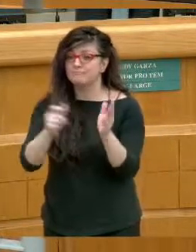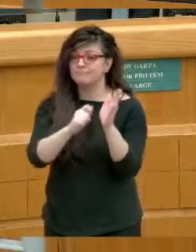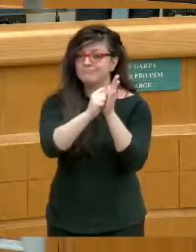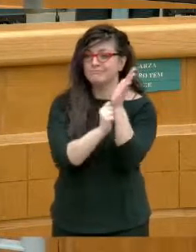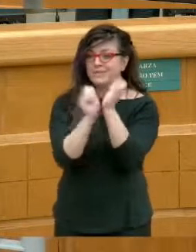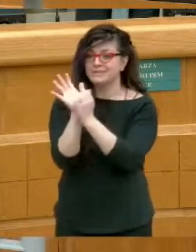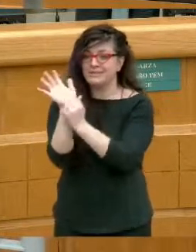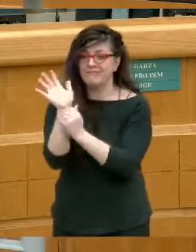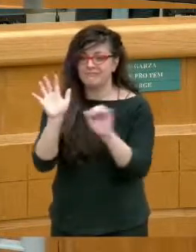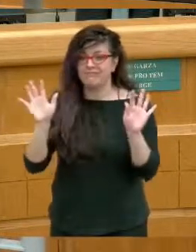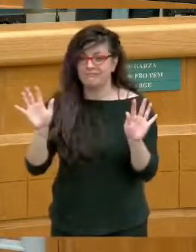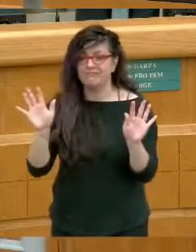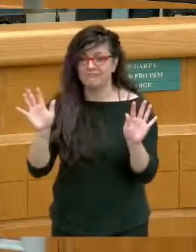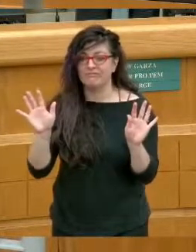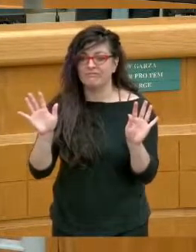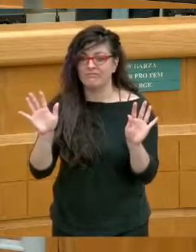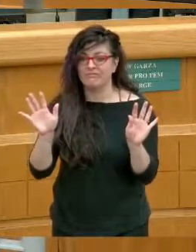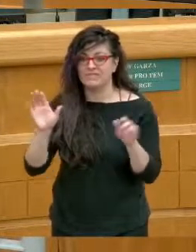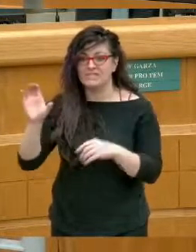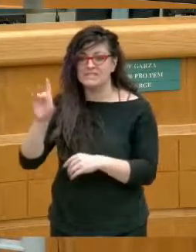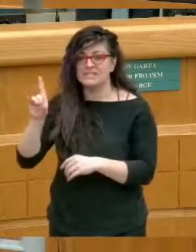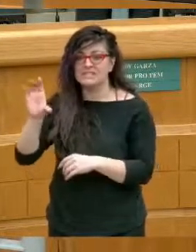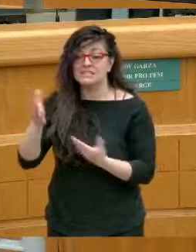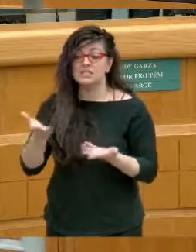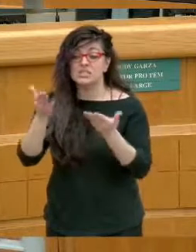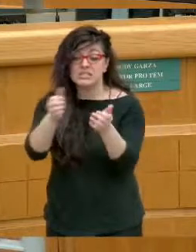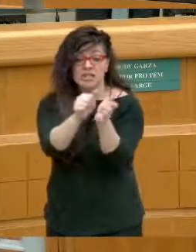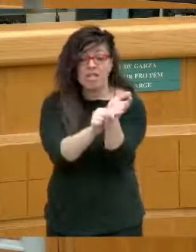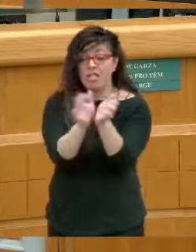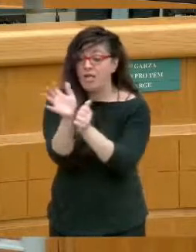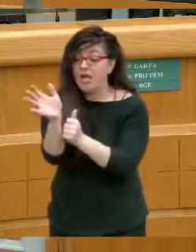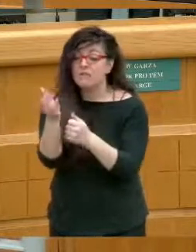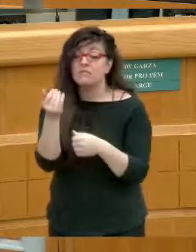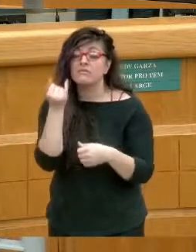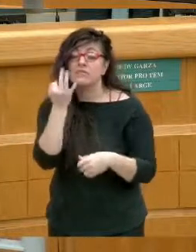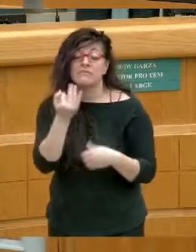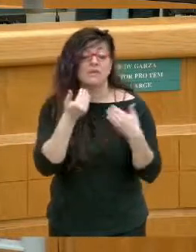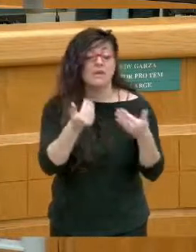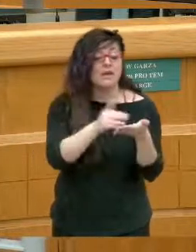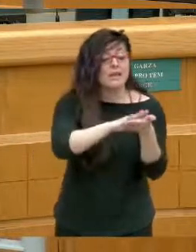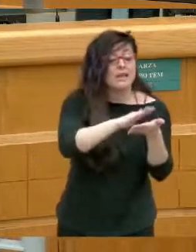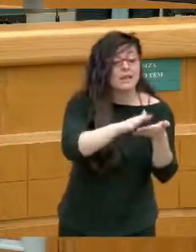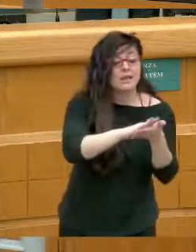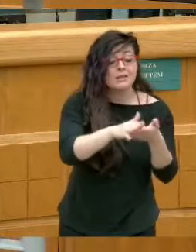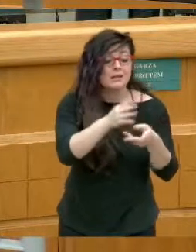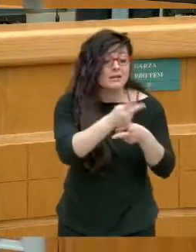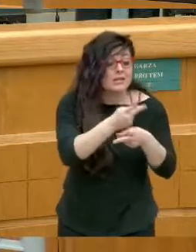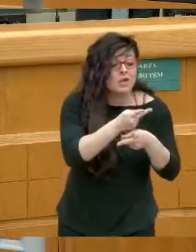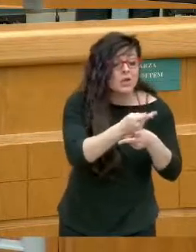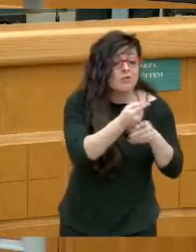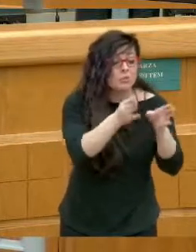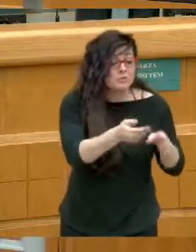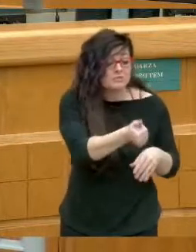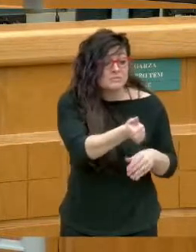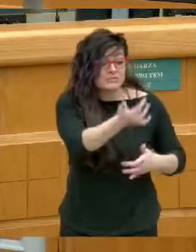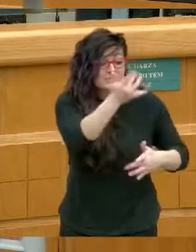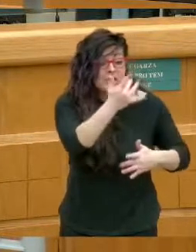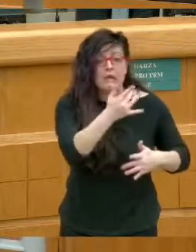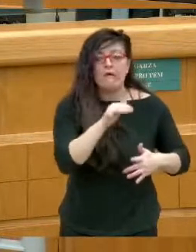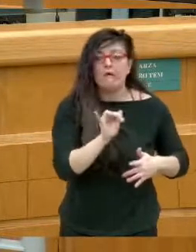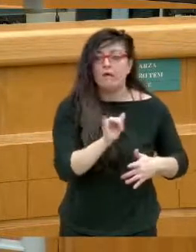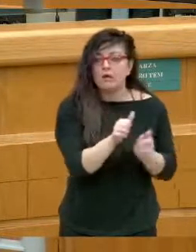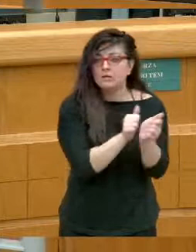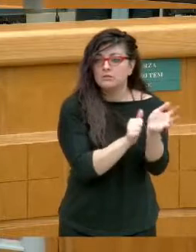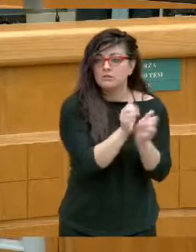public, CDC recommends that you wear gloves when you are cleaning or caring for someone who is ill. In most situations, like